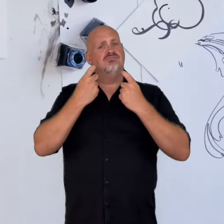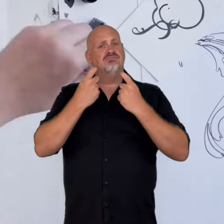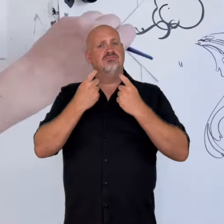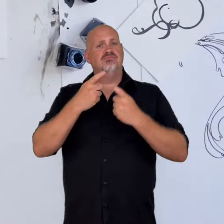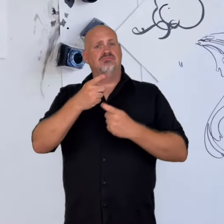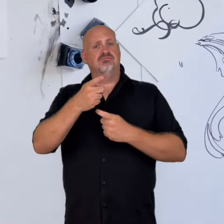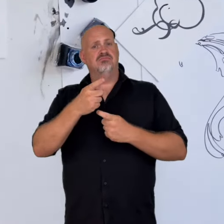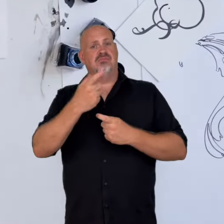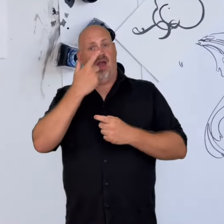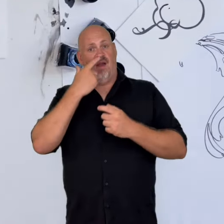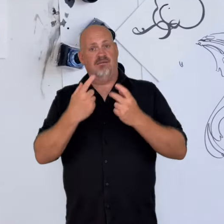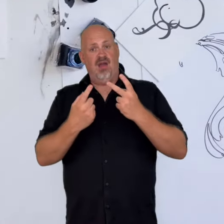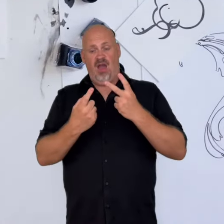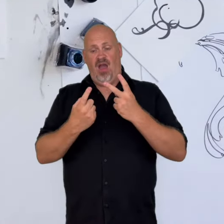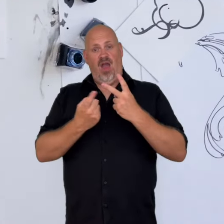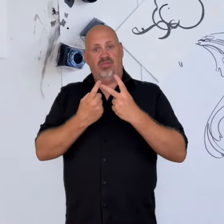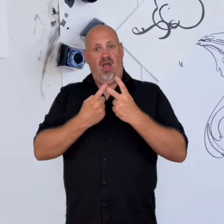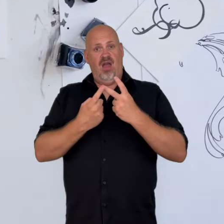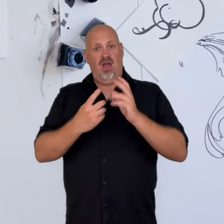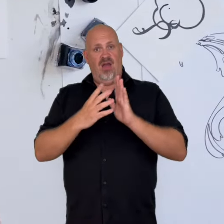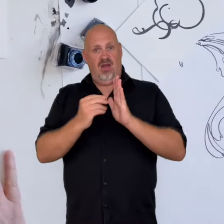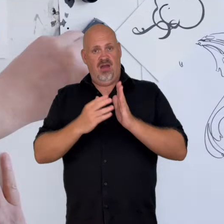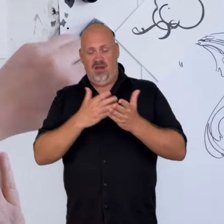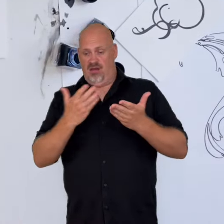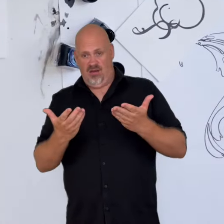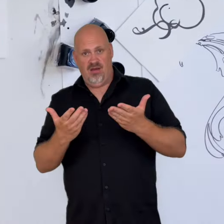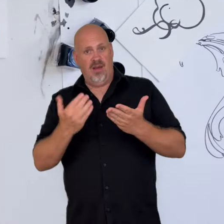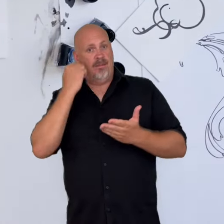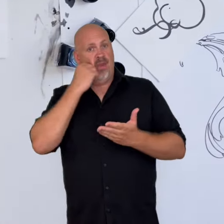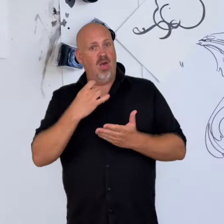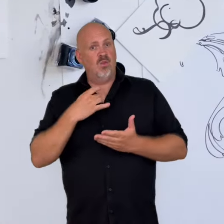whispers and moments, all sorts of little moves.